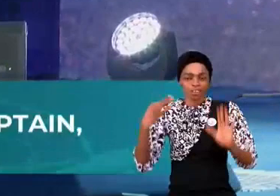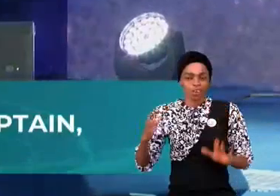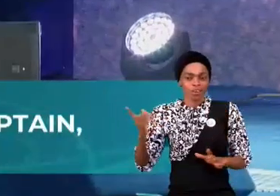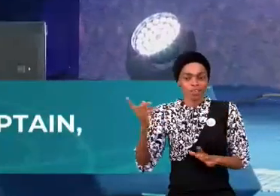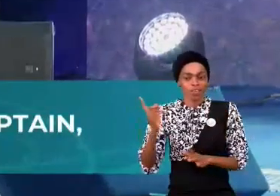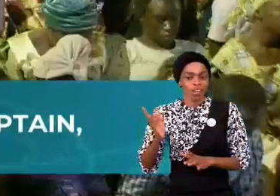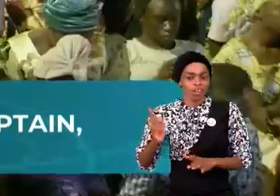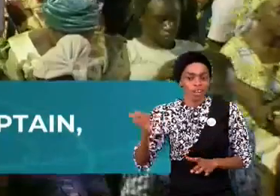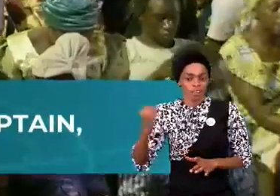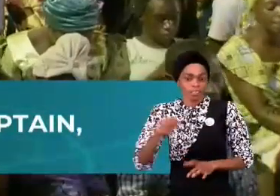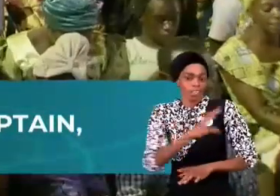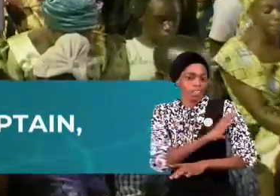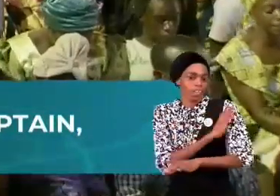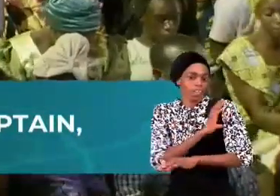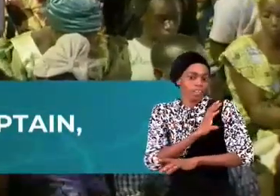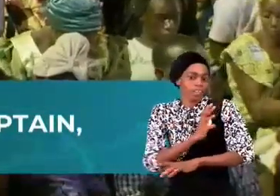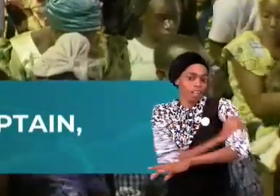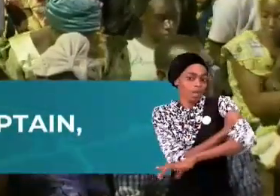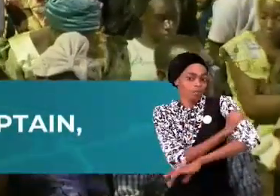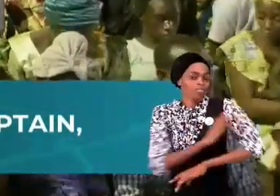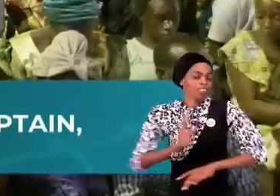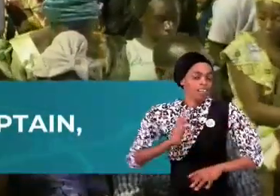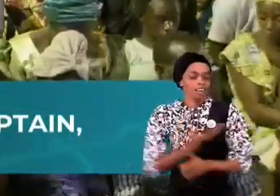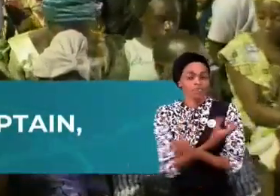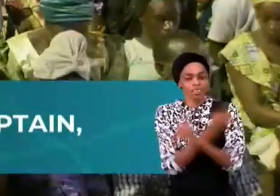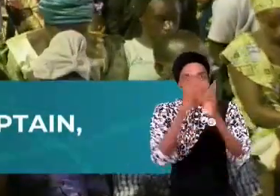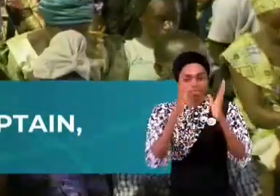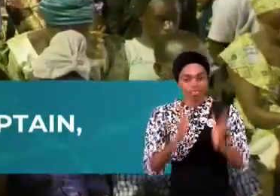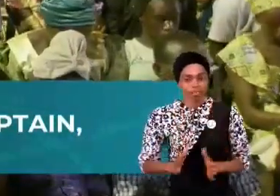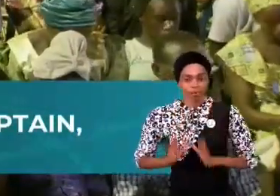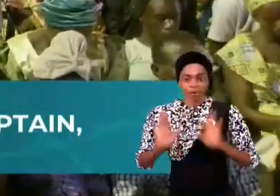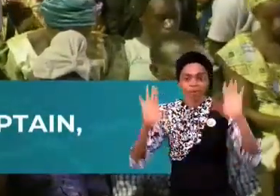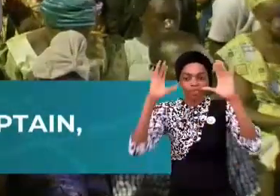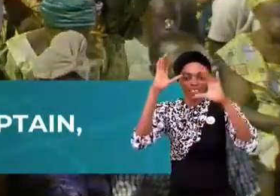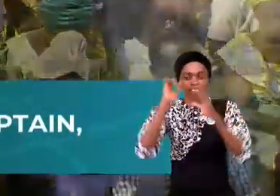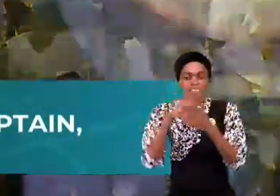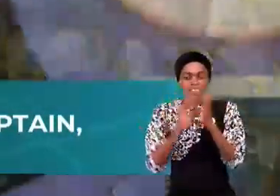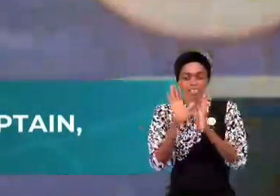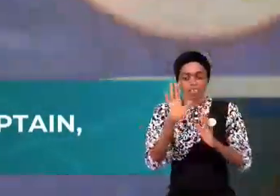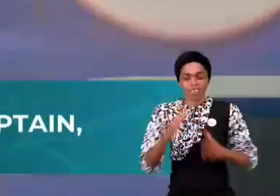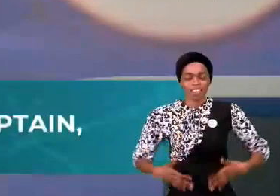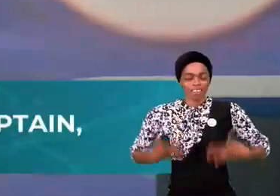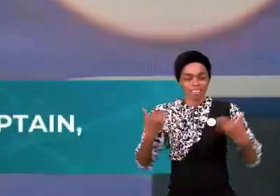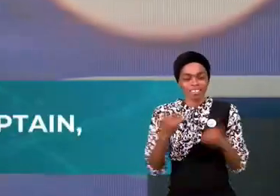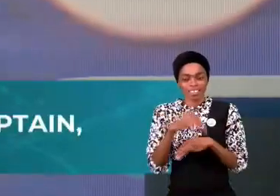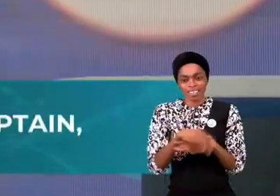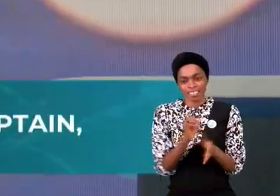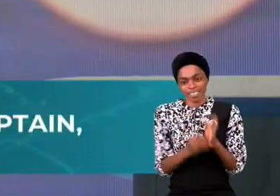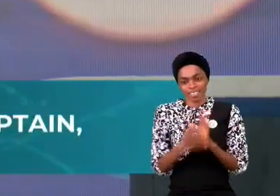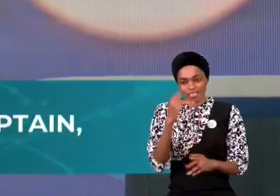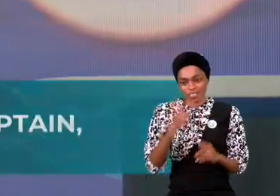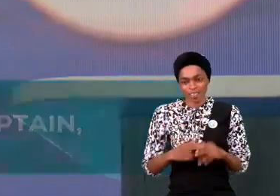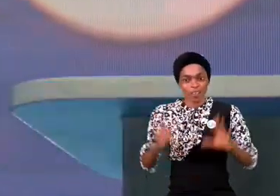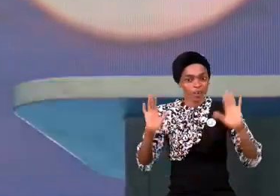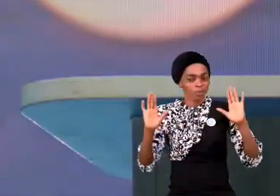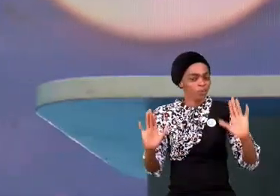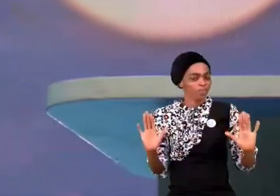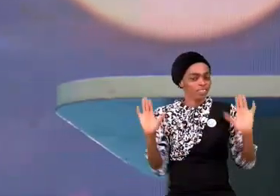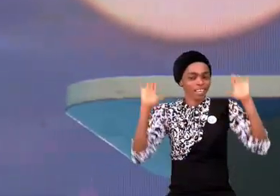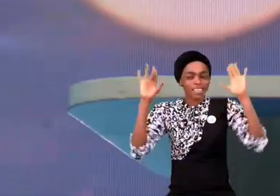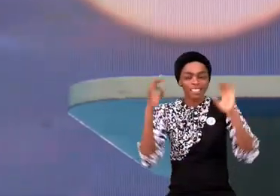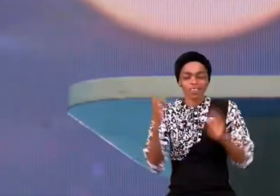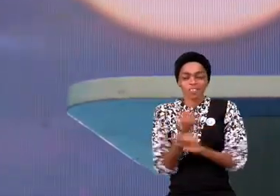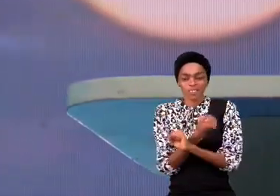your life tonight. The wonder of salvation. The wonder of healing. The wonder